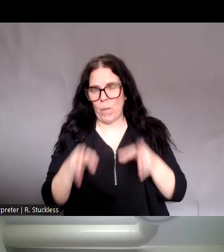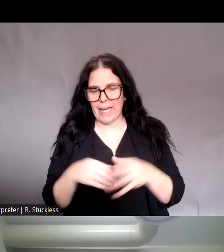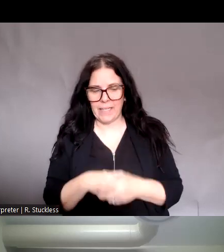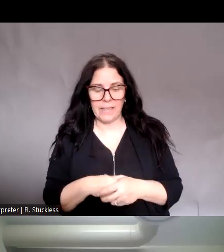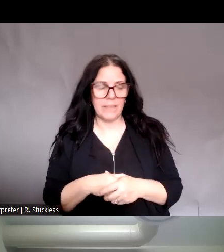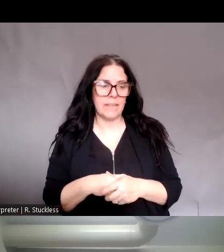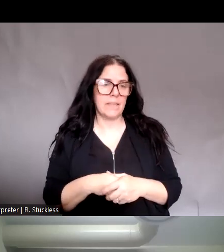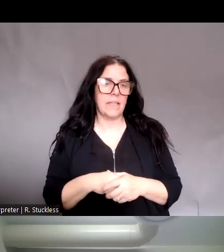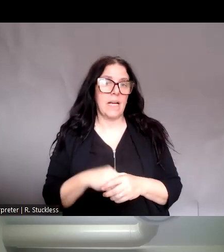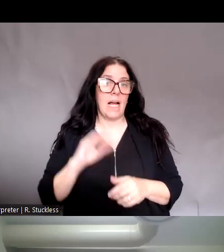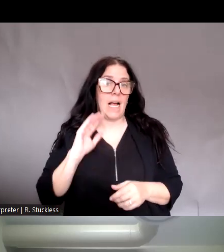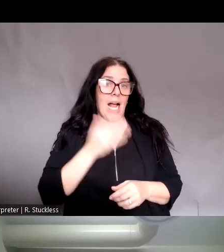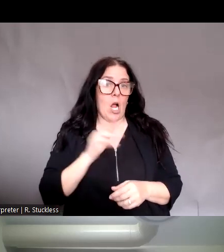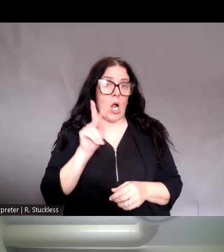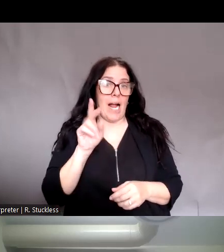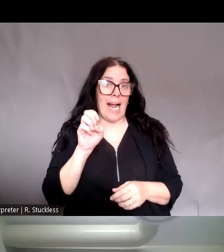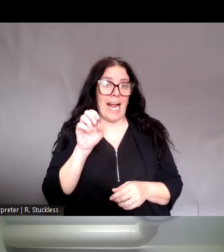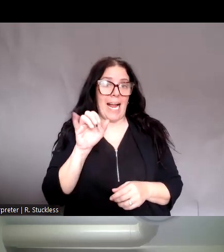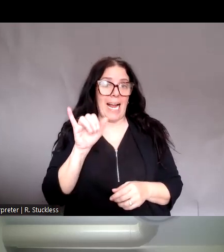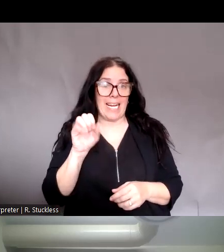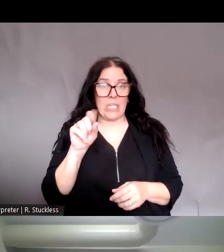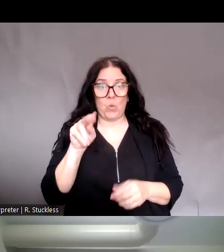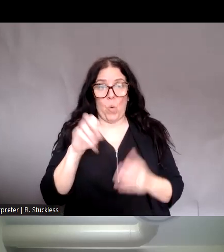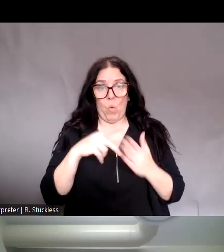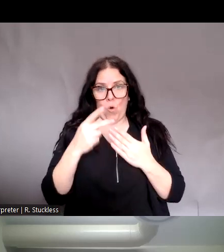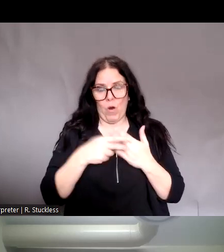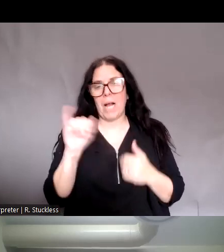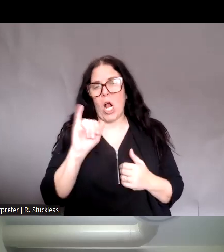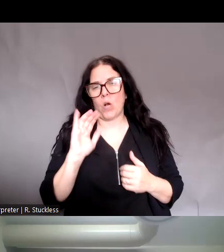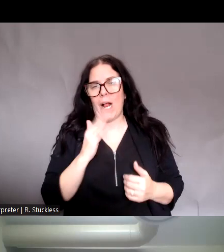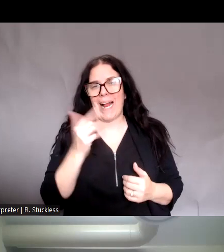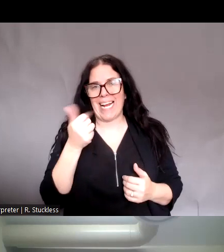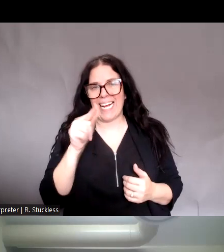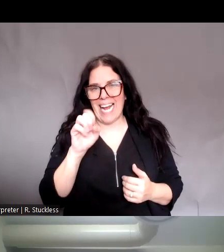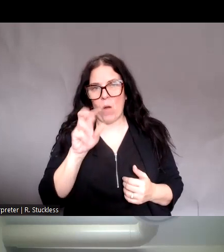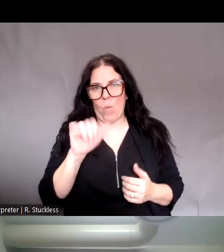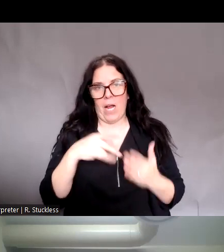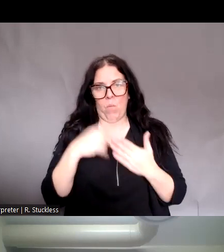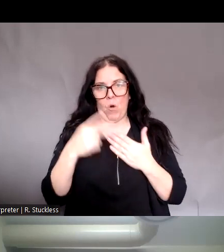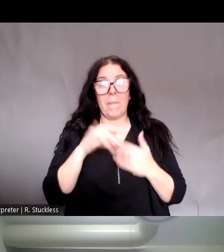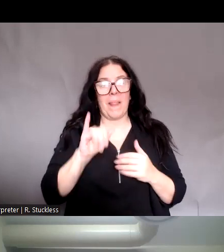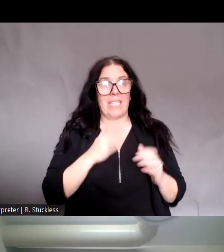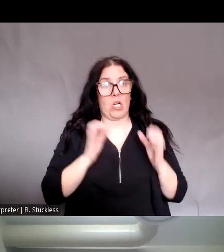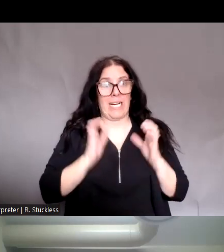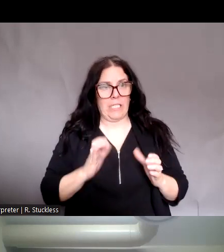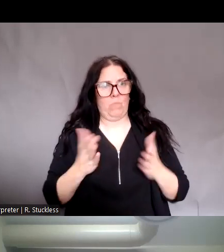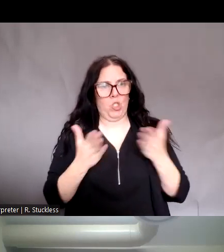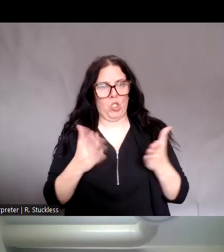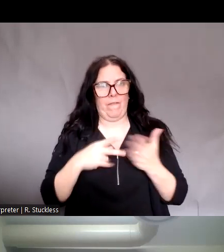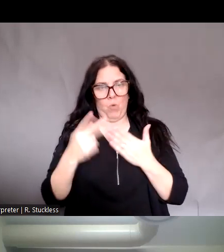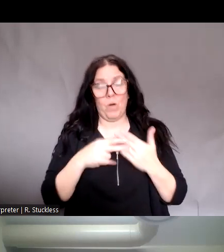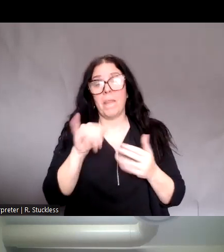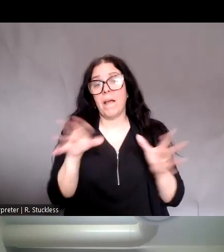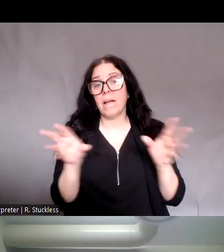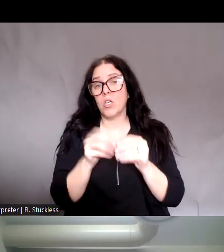Our Keystone program, also our Gateway program, is our customer service program. It's a